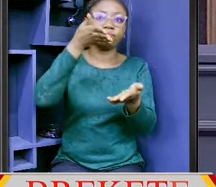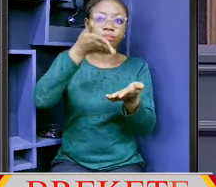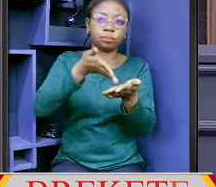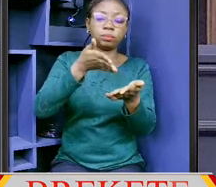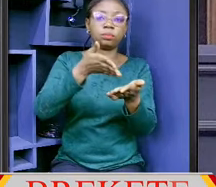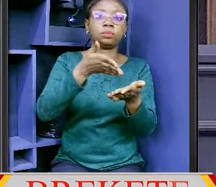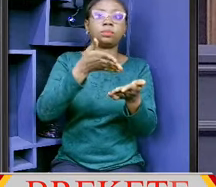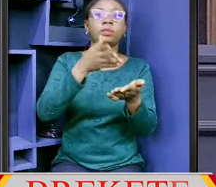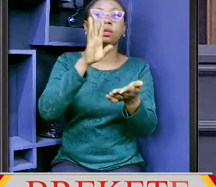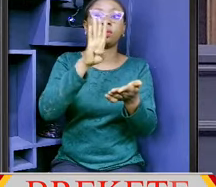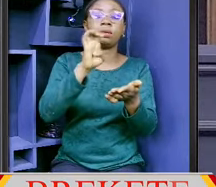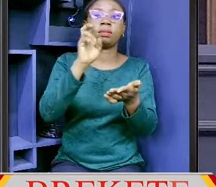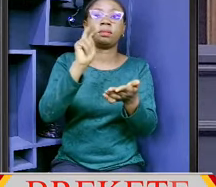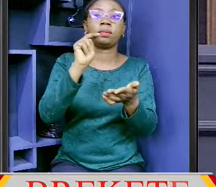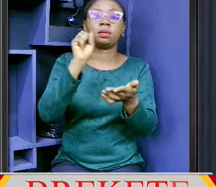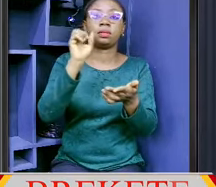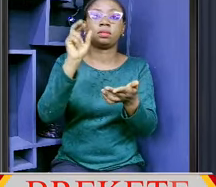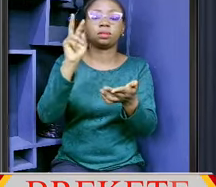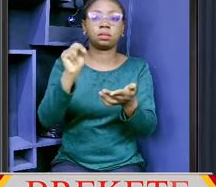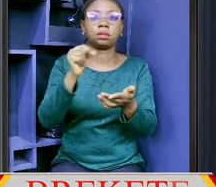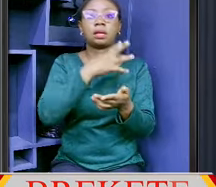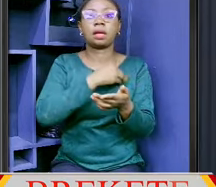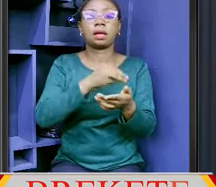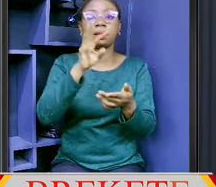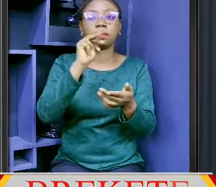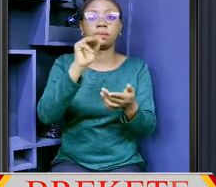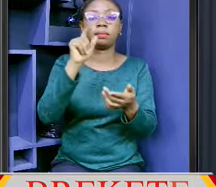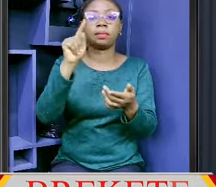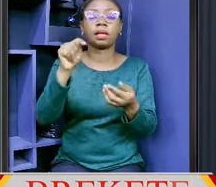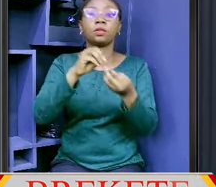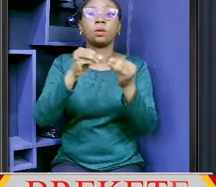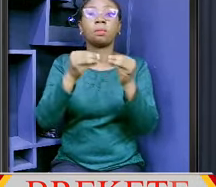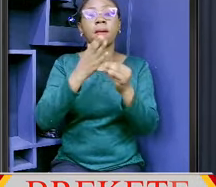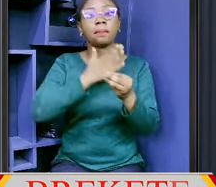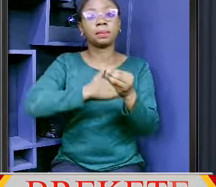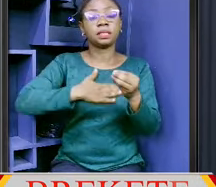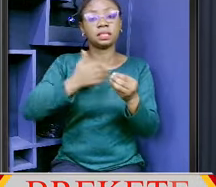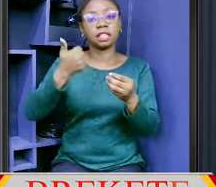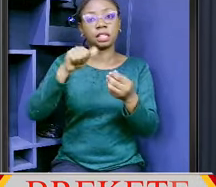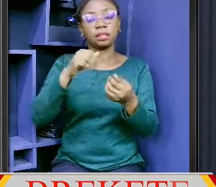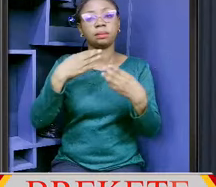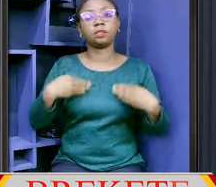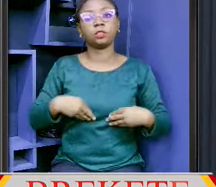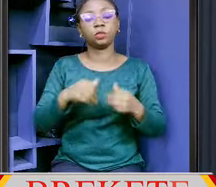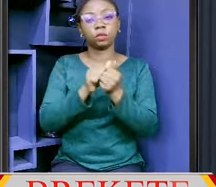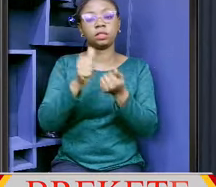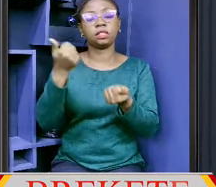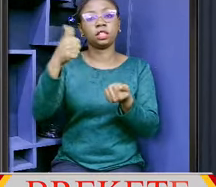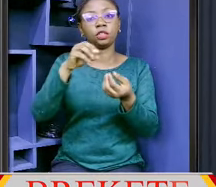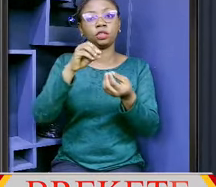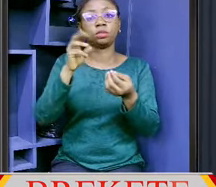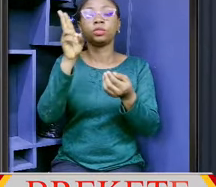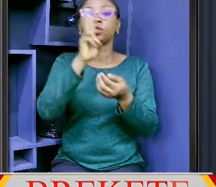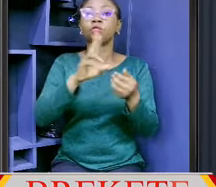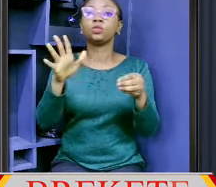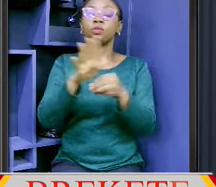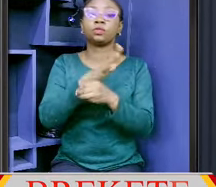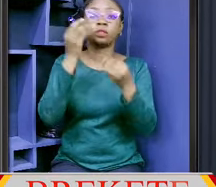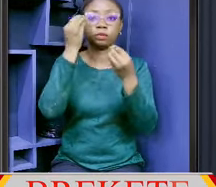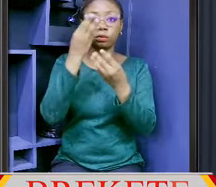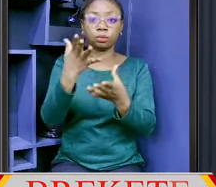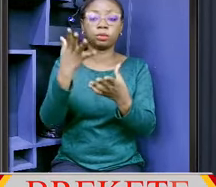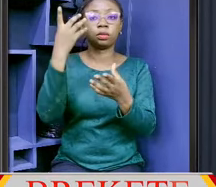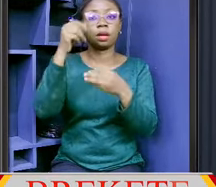Coingubri and matric number. Please, anybody with any useful information about the missing box